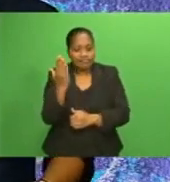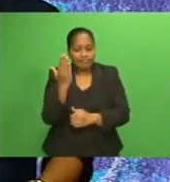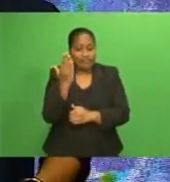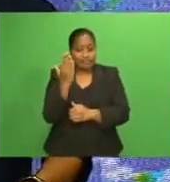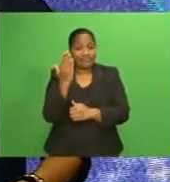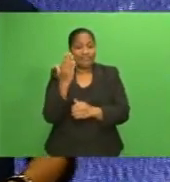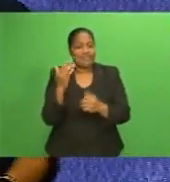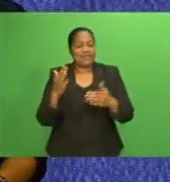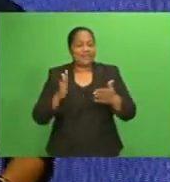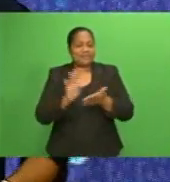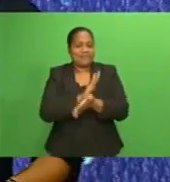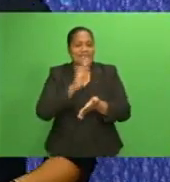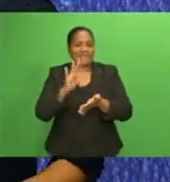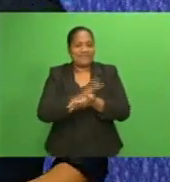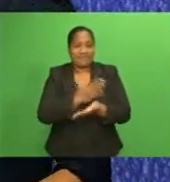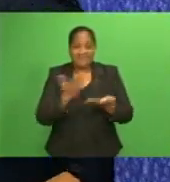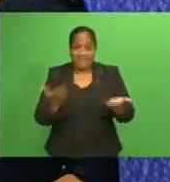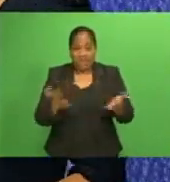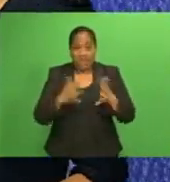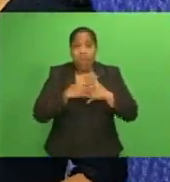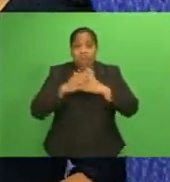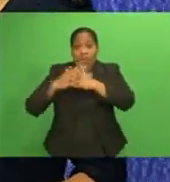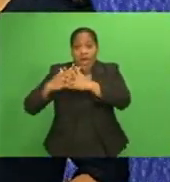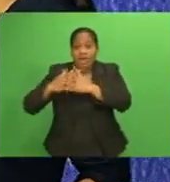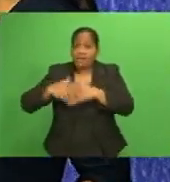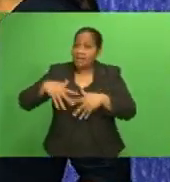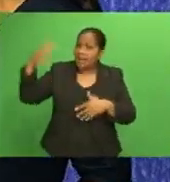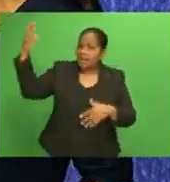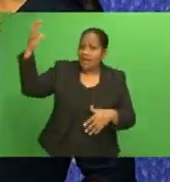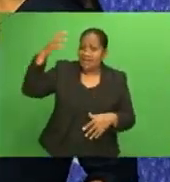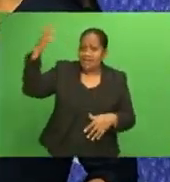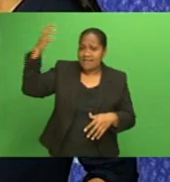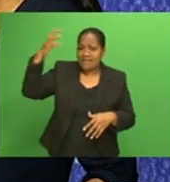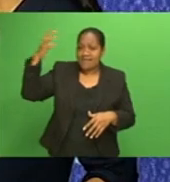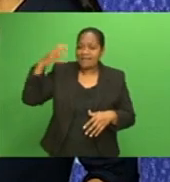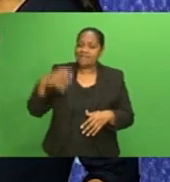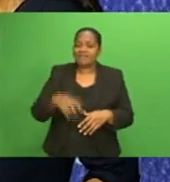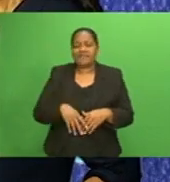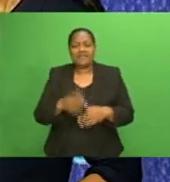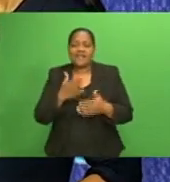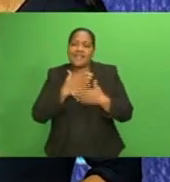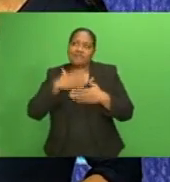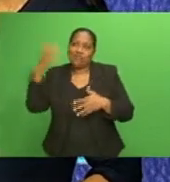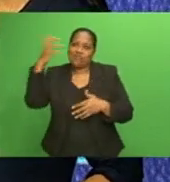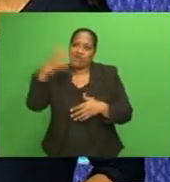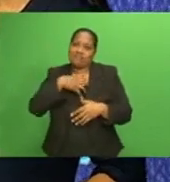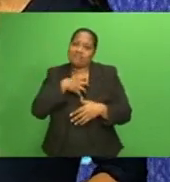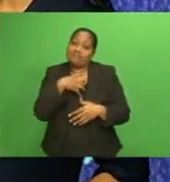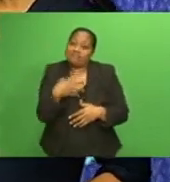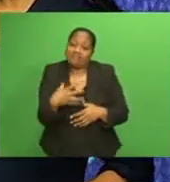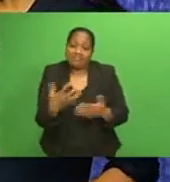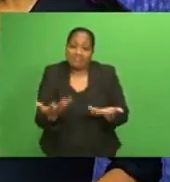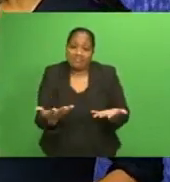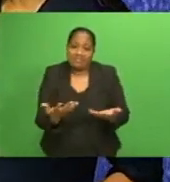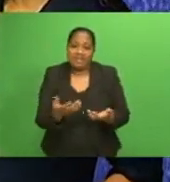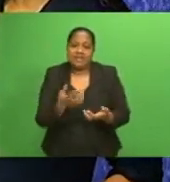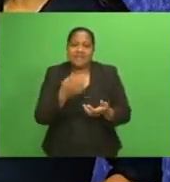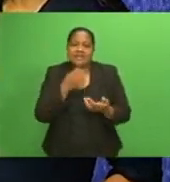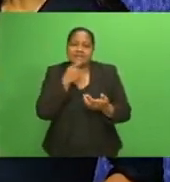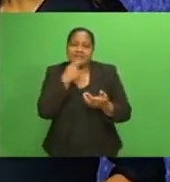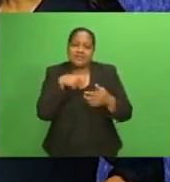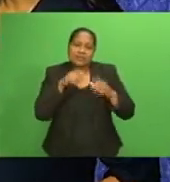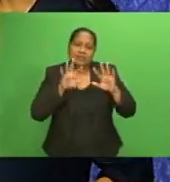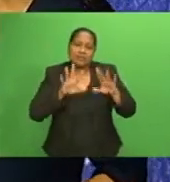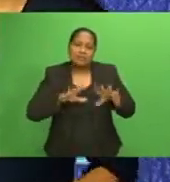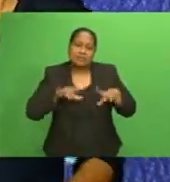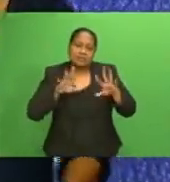that. Now in the west, it was sunnier. The sun loves the west a little more. Very fine showers indicated for